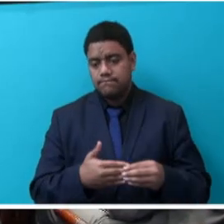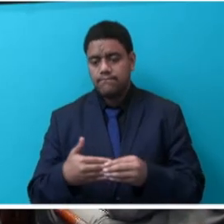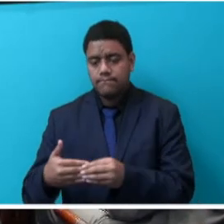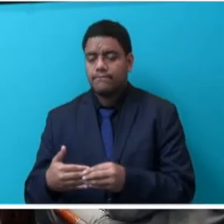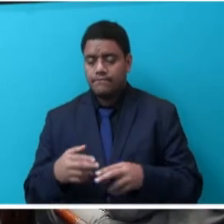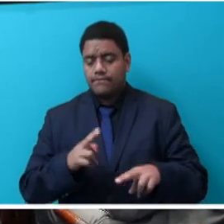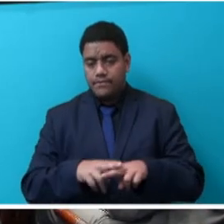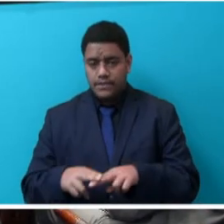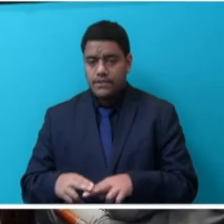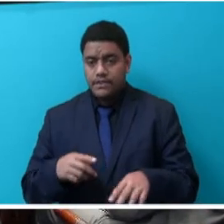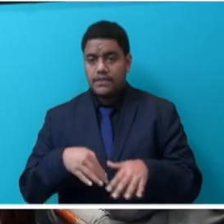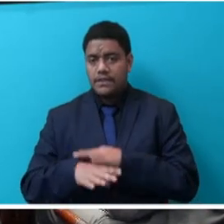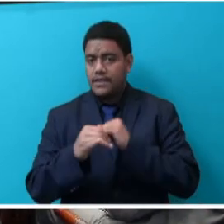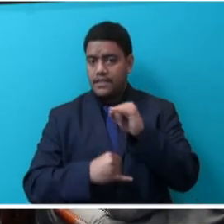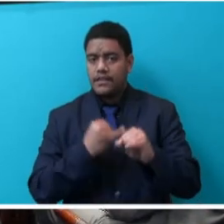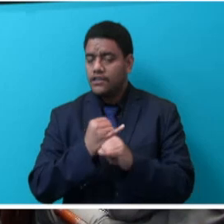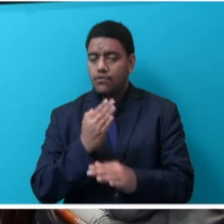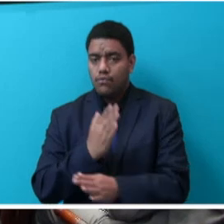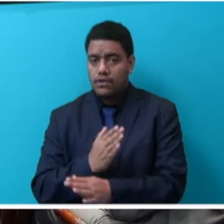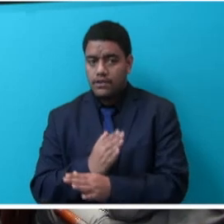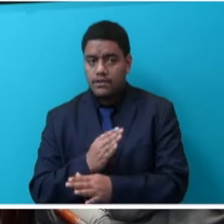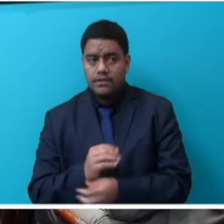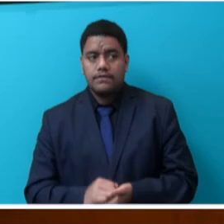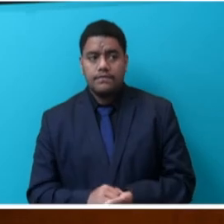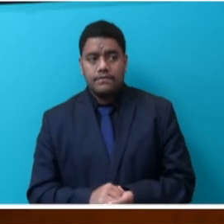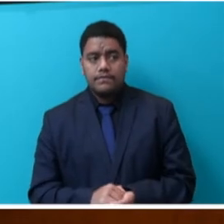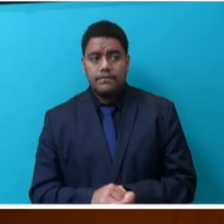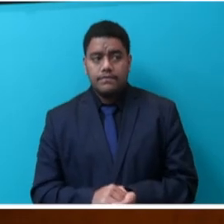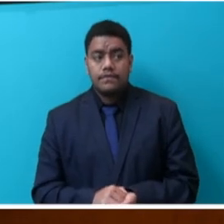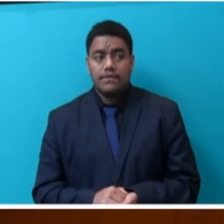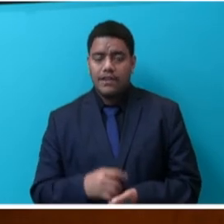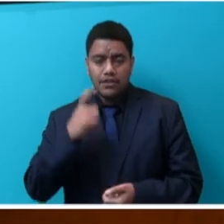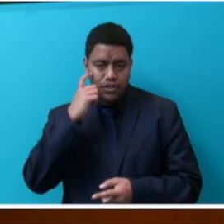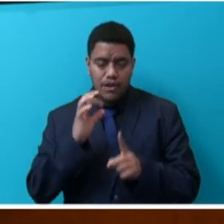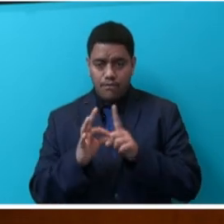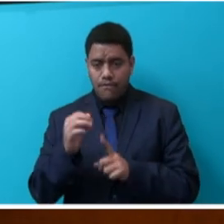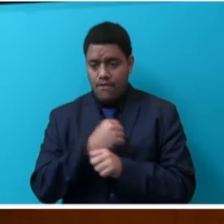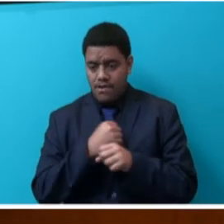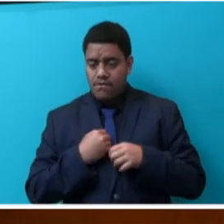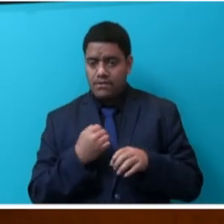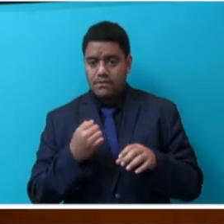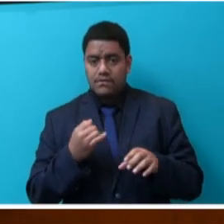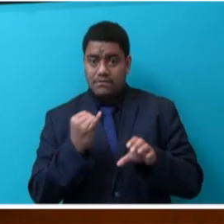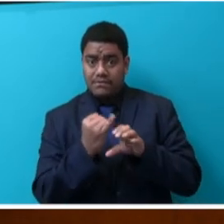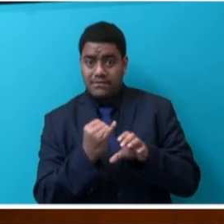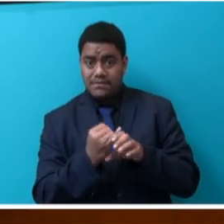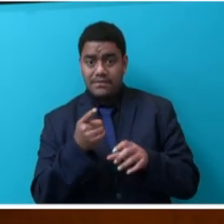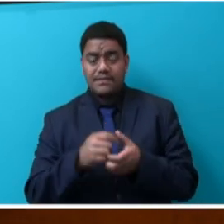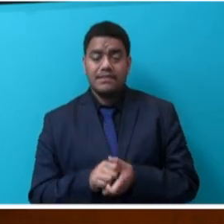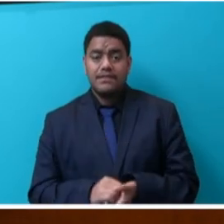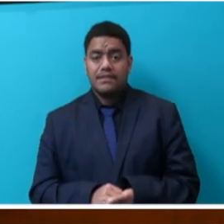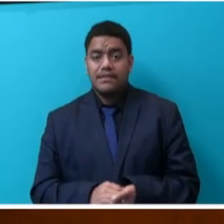in international efforts to bolster our cybersecurity posture, including coordinating